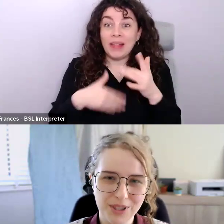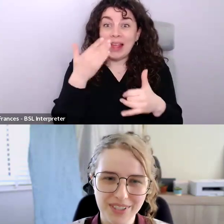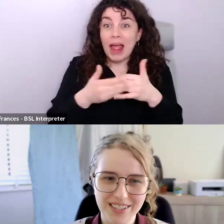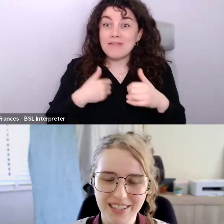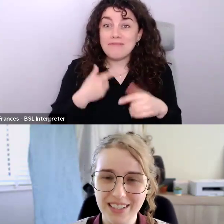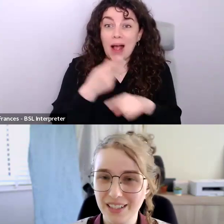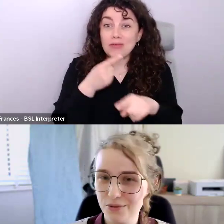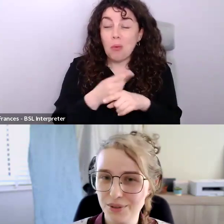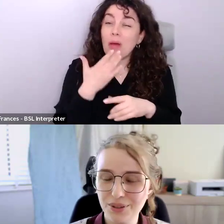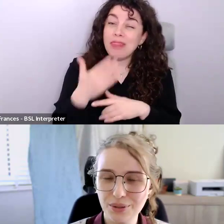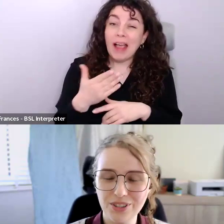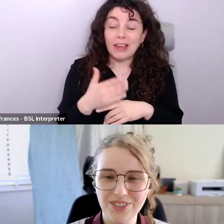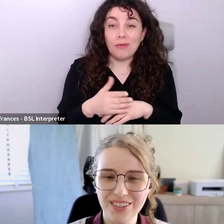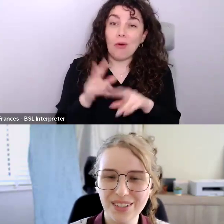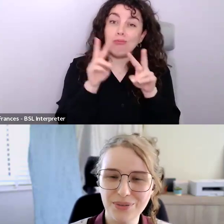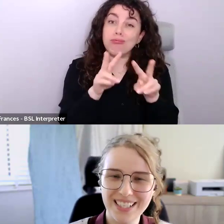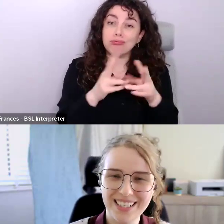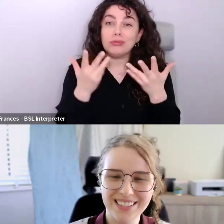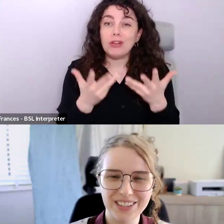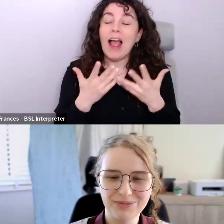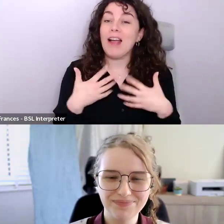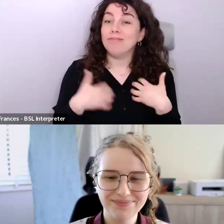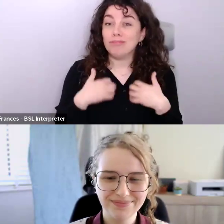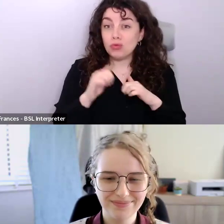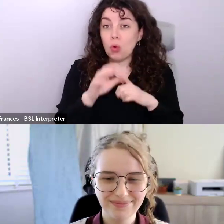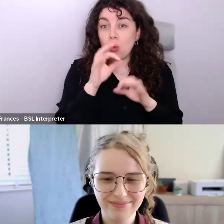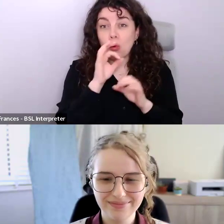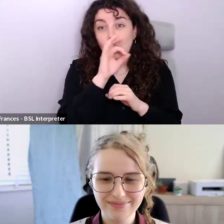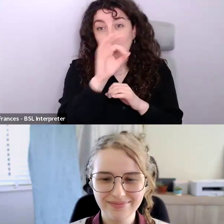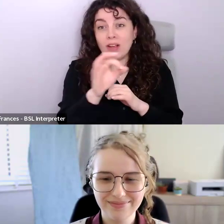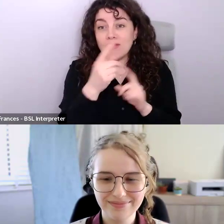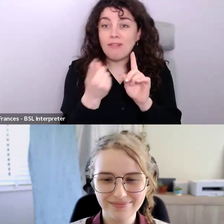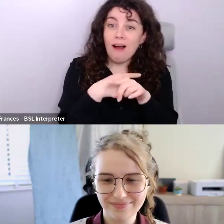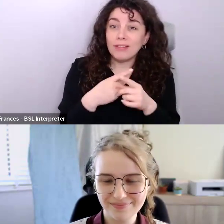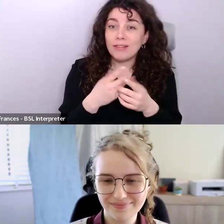Thank you so much for listening, and I look forward to your questions in the Q&A later.